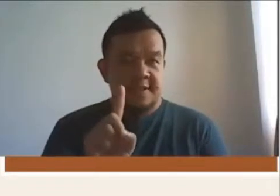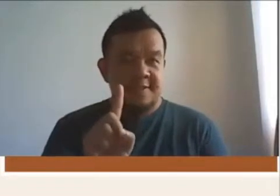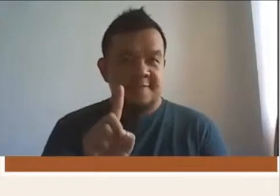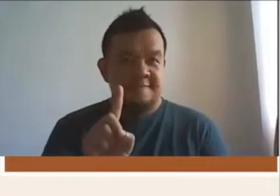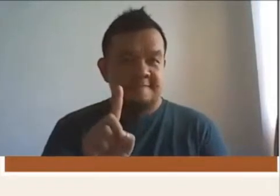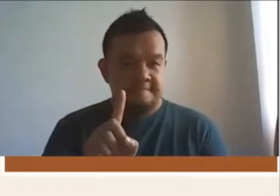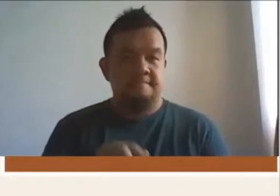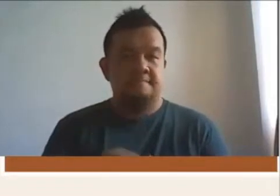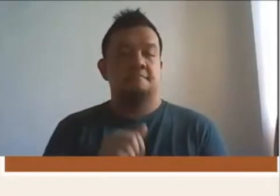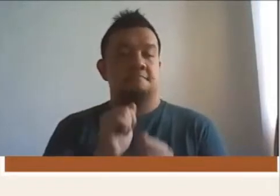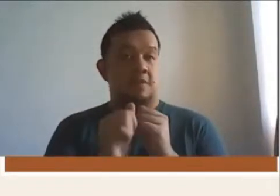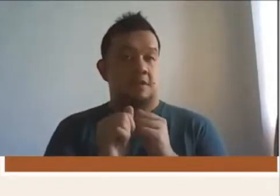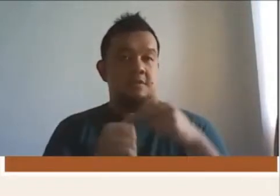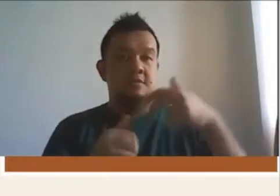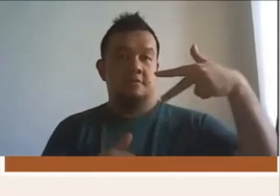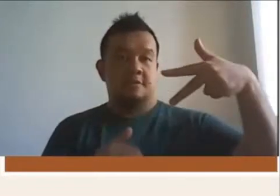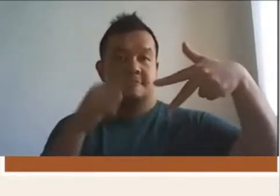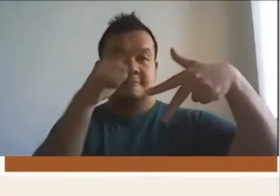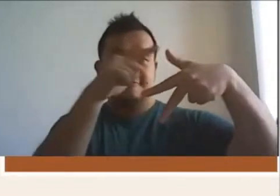of life.